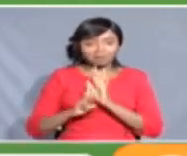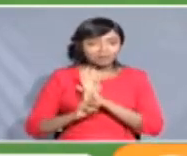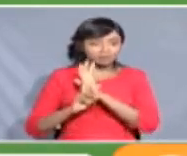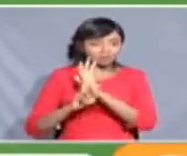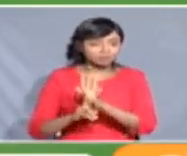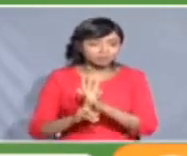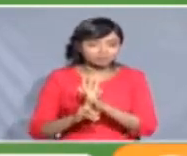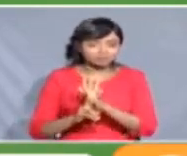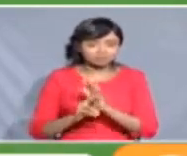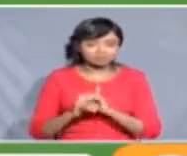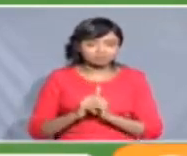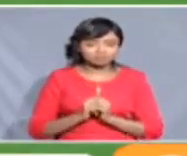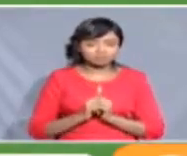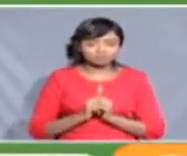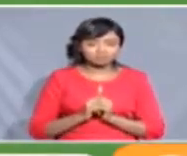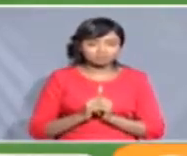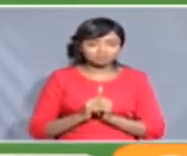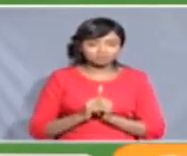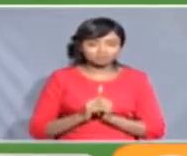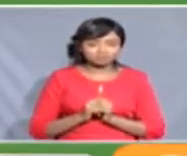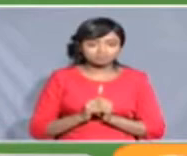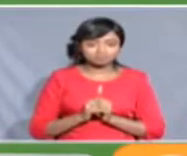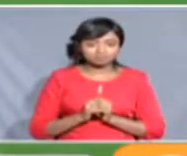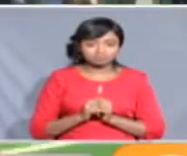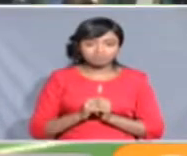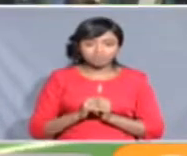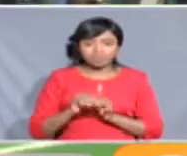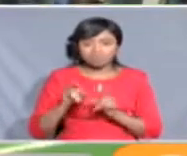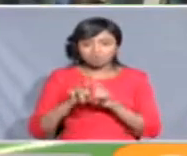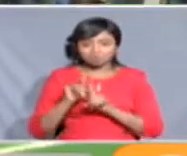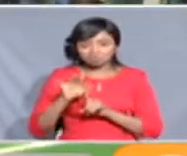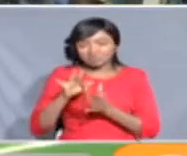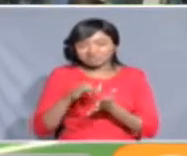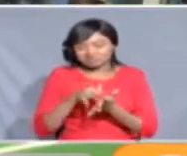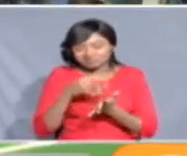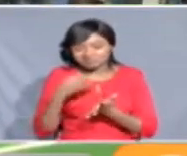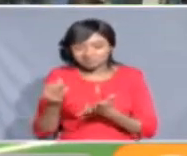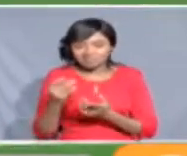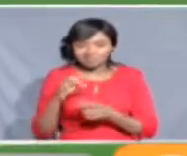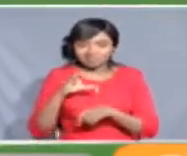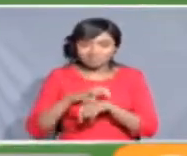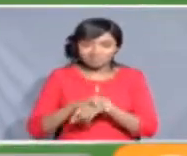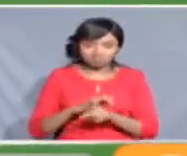representative Rovers, formerly Telkom, as they fell to a singular goal